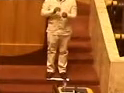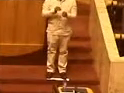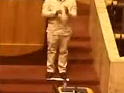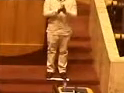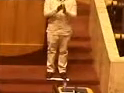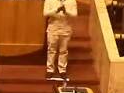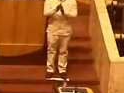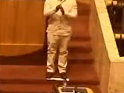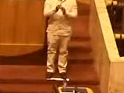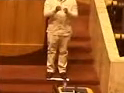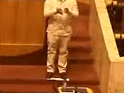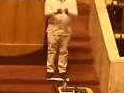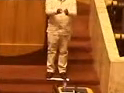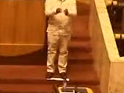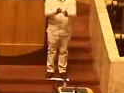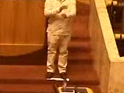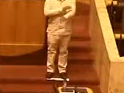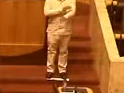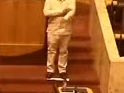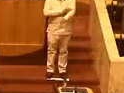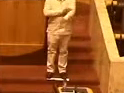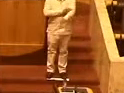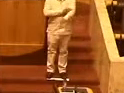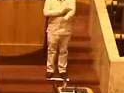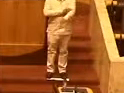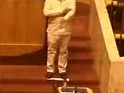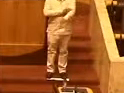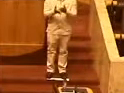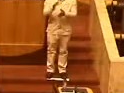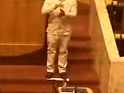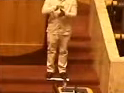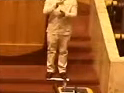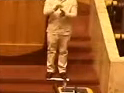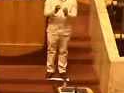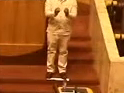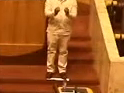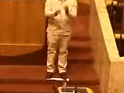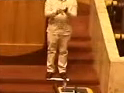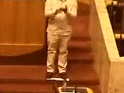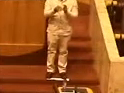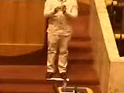is also attributed to the reprioritization of